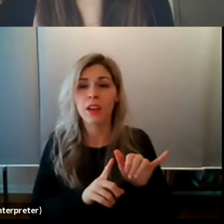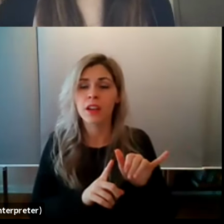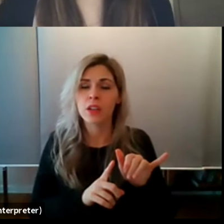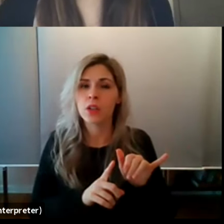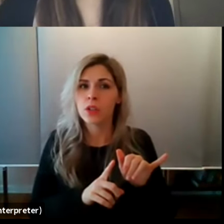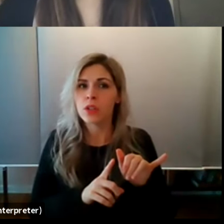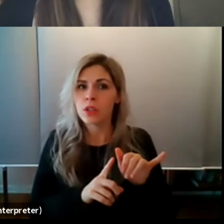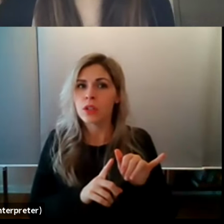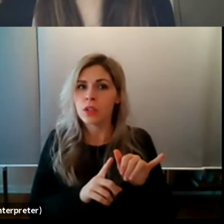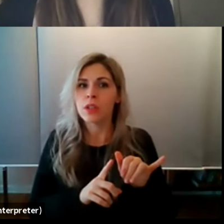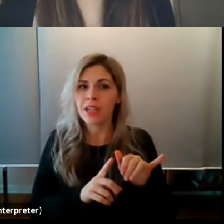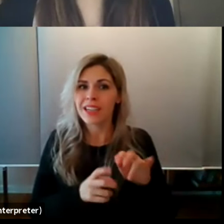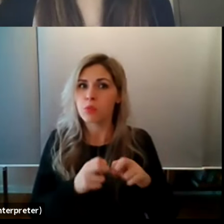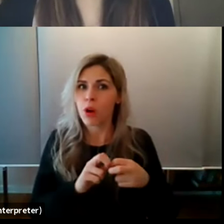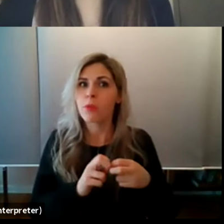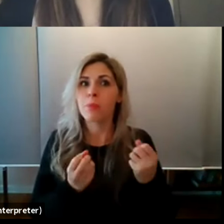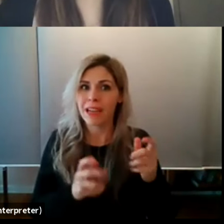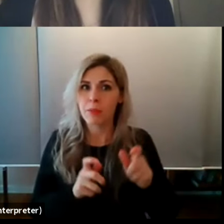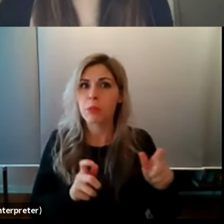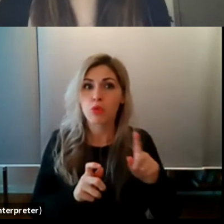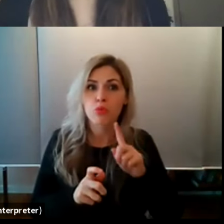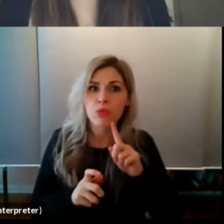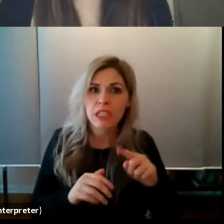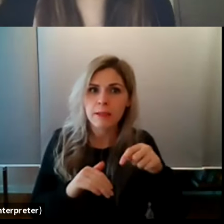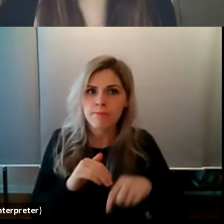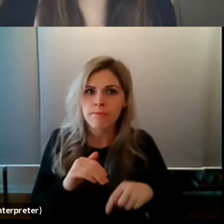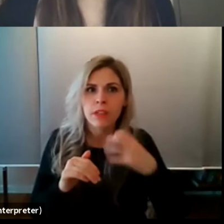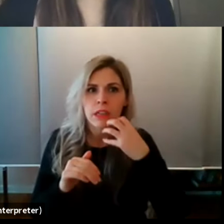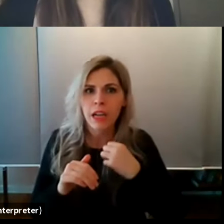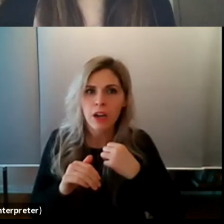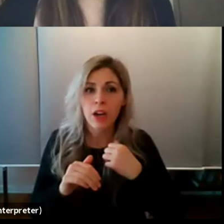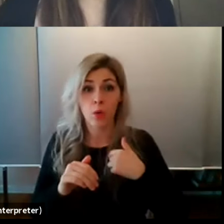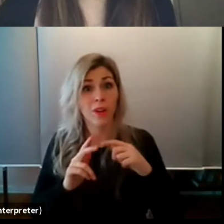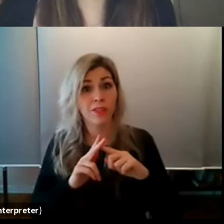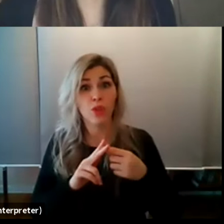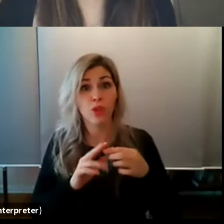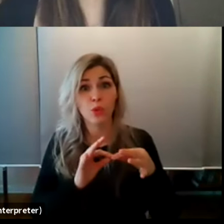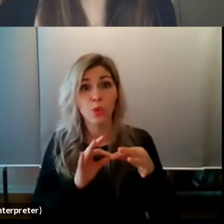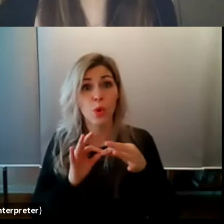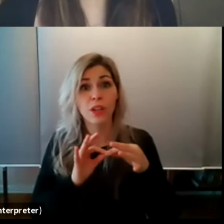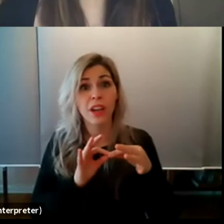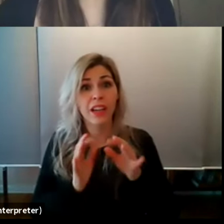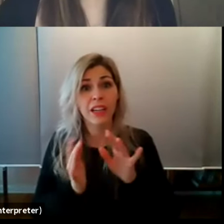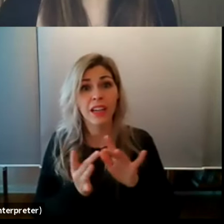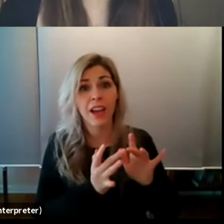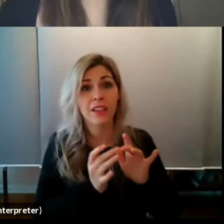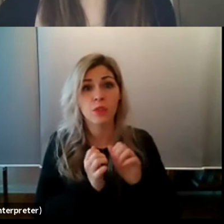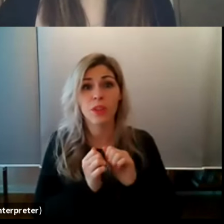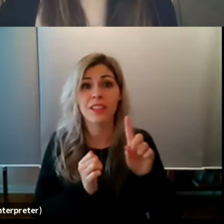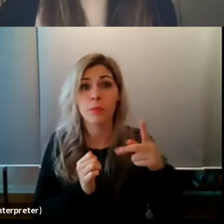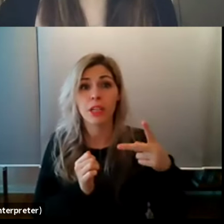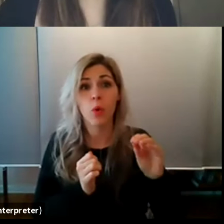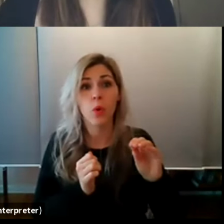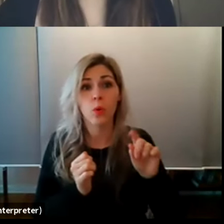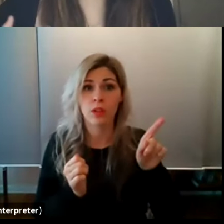they really, really care about. When I started to coordinate with DPO in China